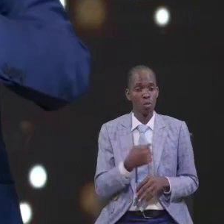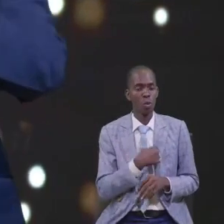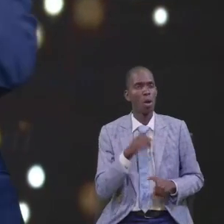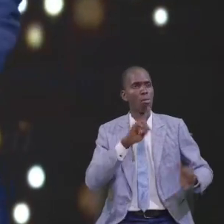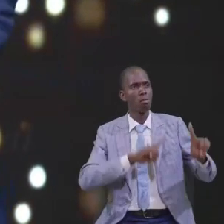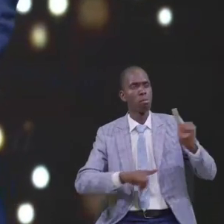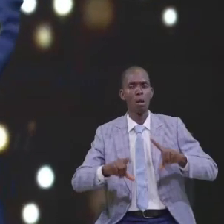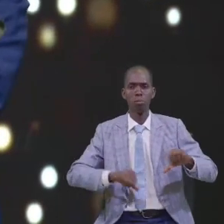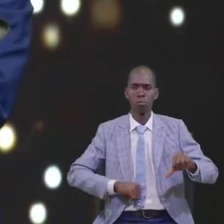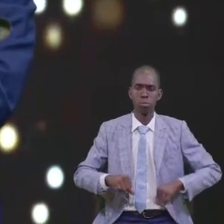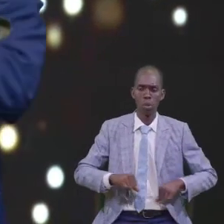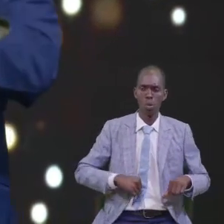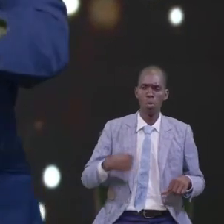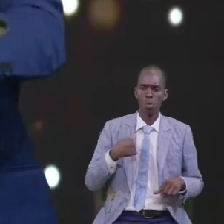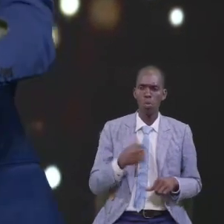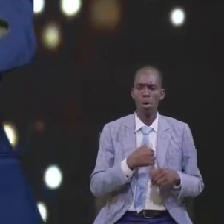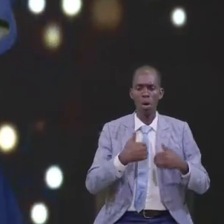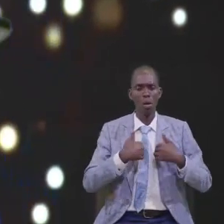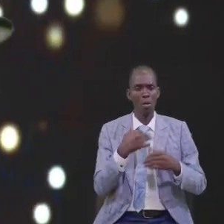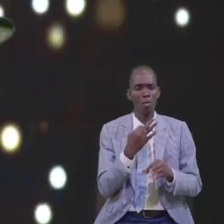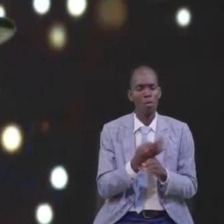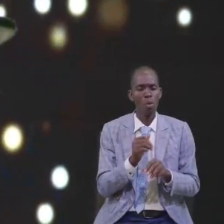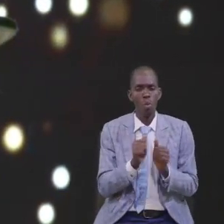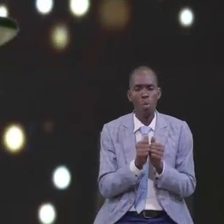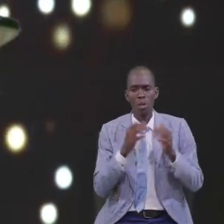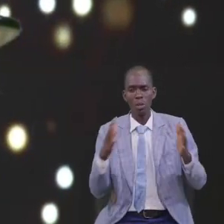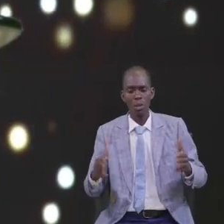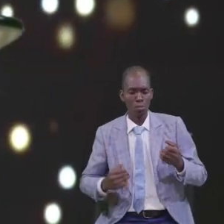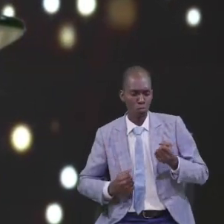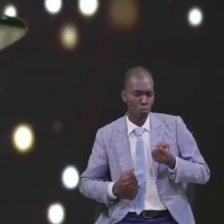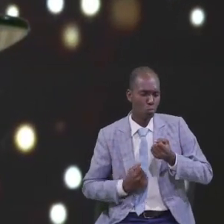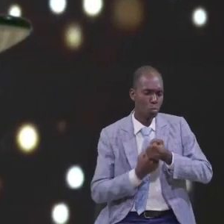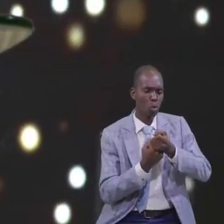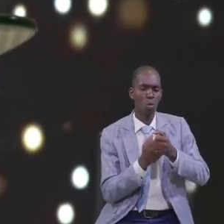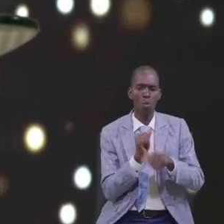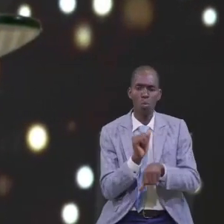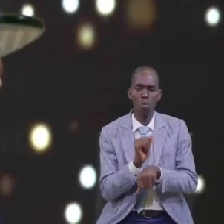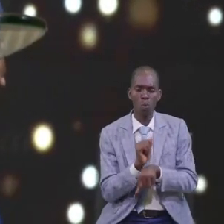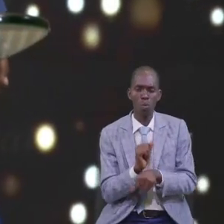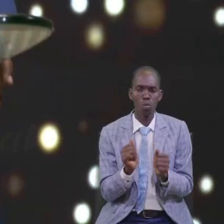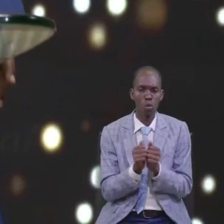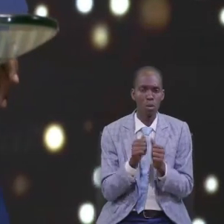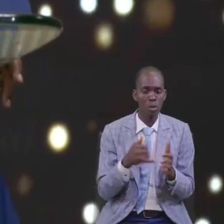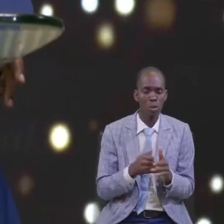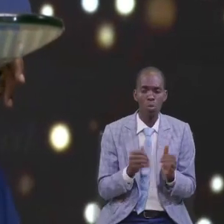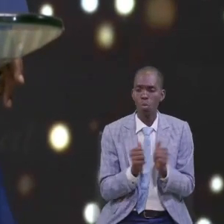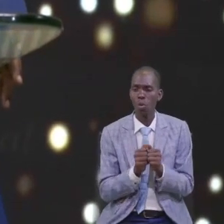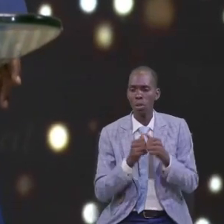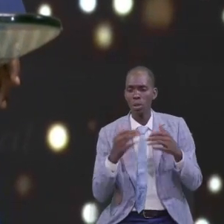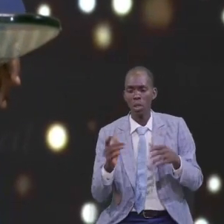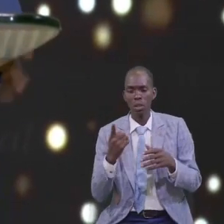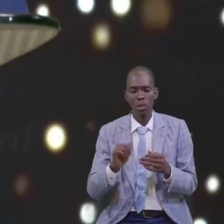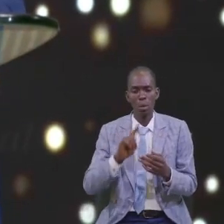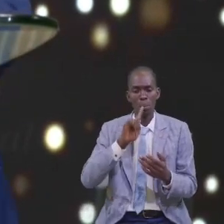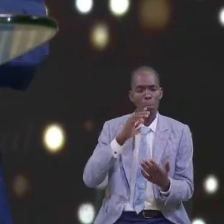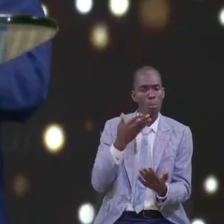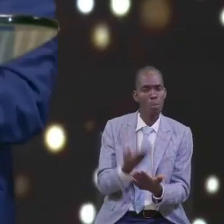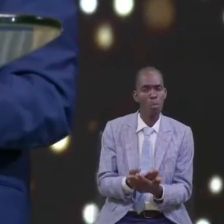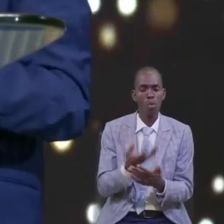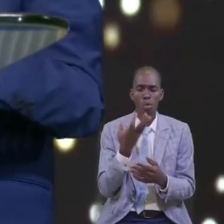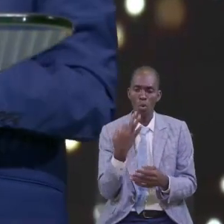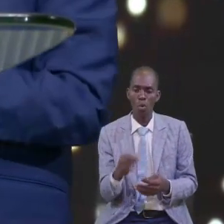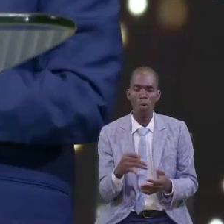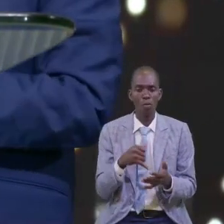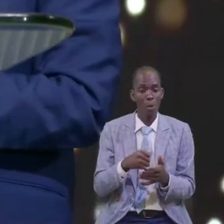faith and we do not have the supportive work, and we do not have the evidence, practical evidence,